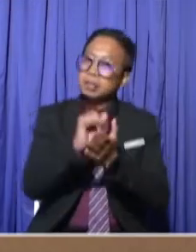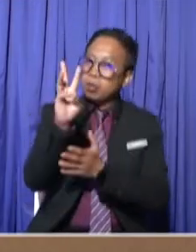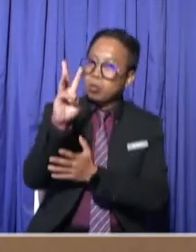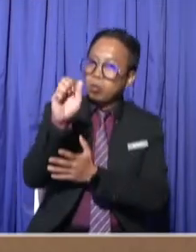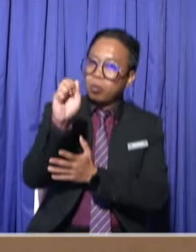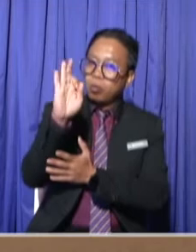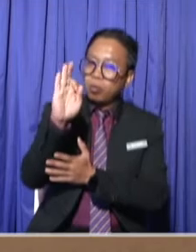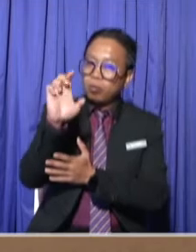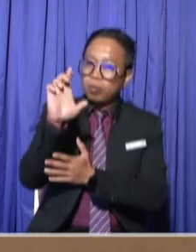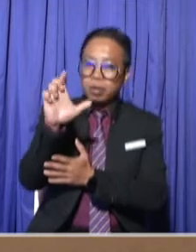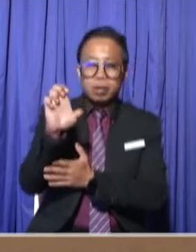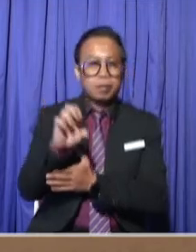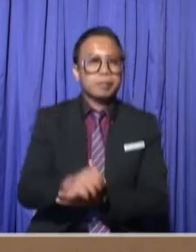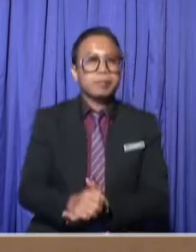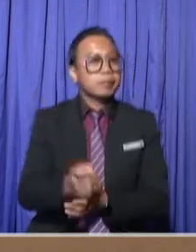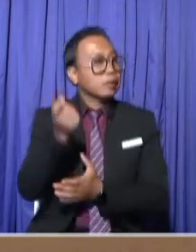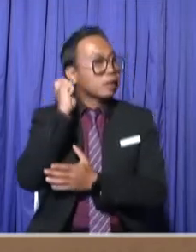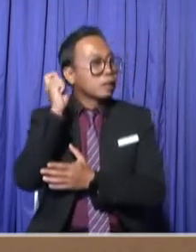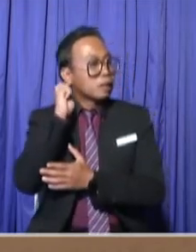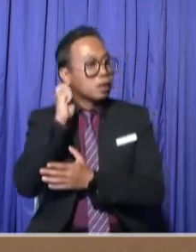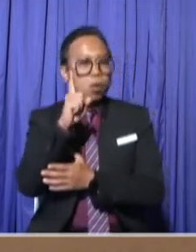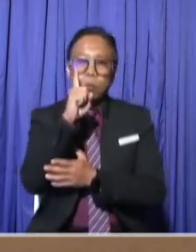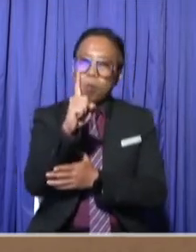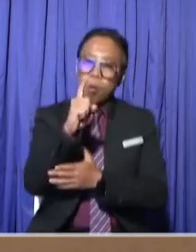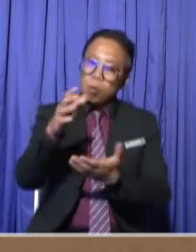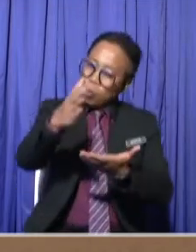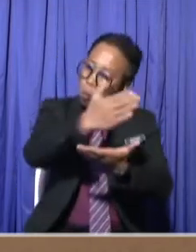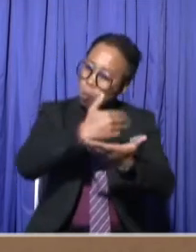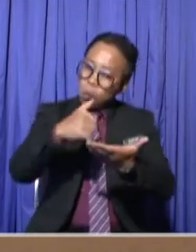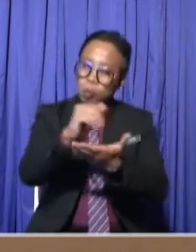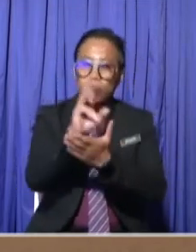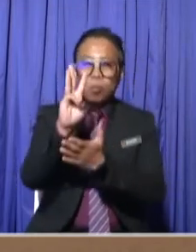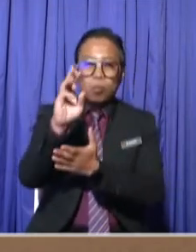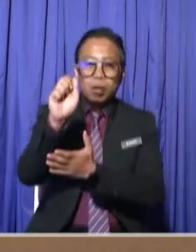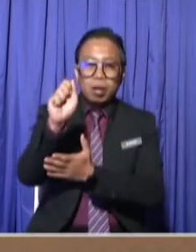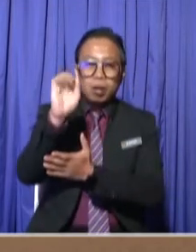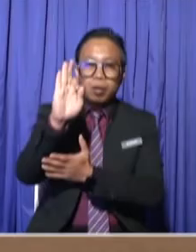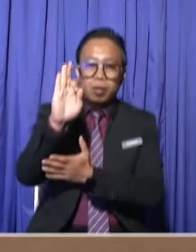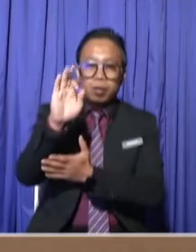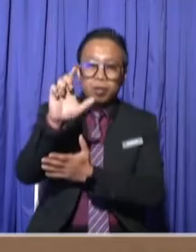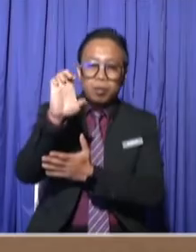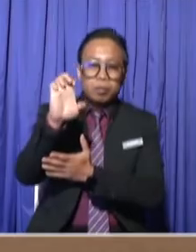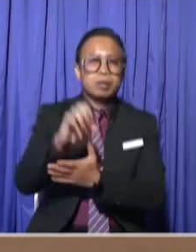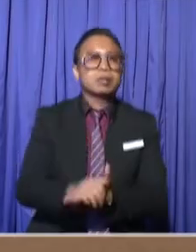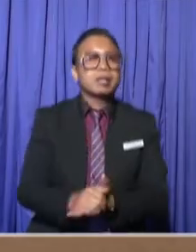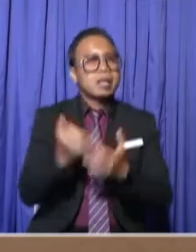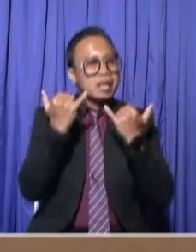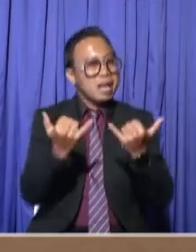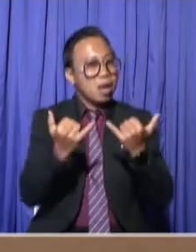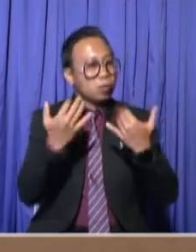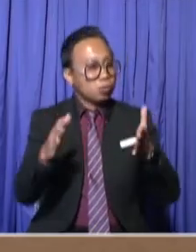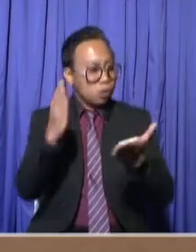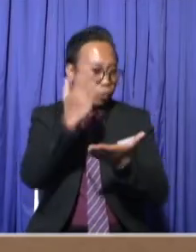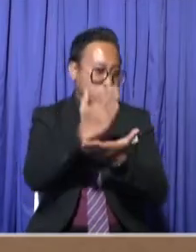waffle. Earlier, we had 1 whole waffle. Now that I have cut